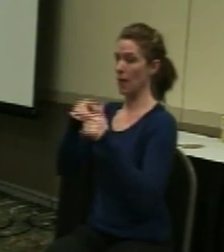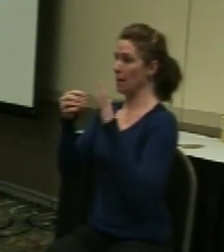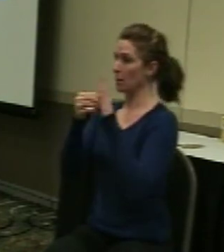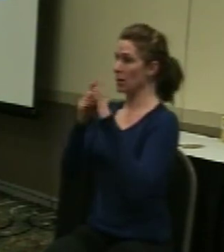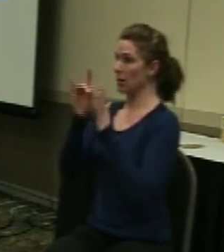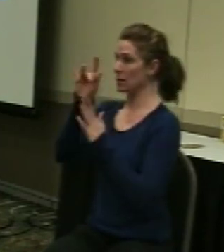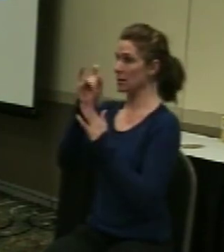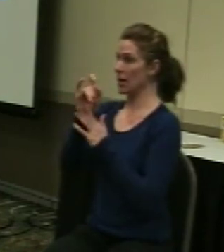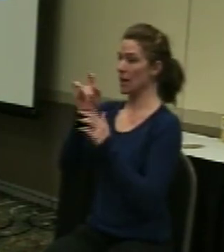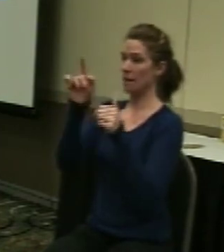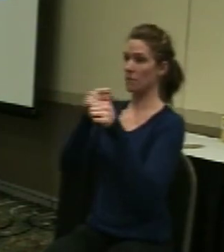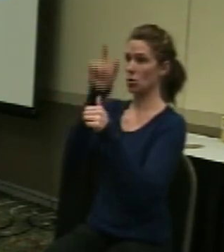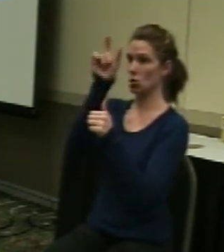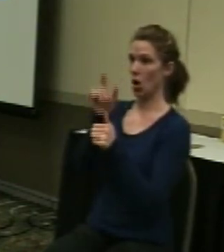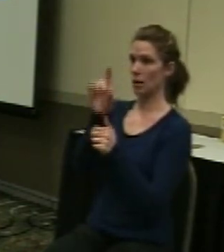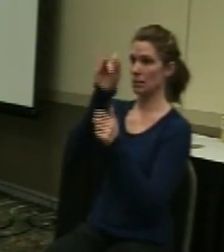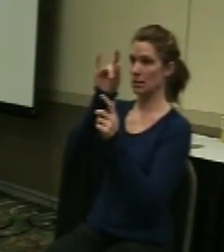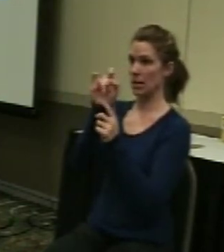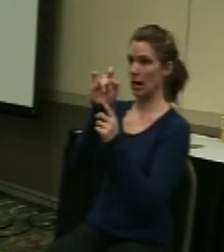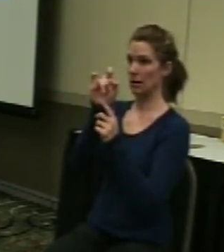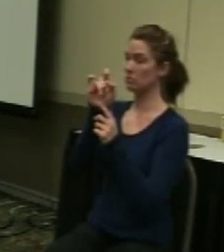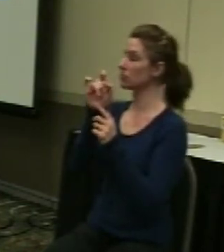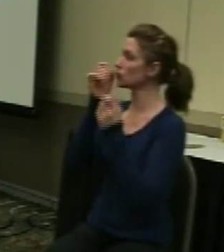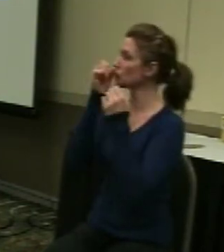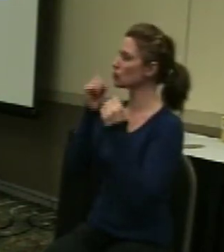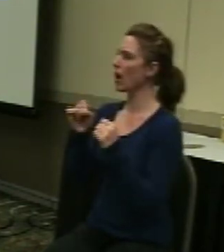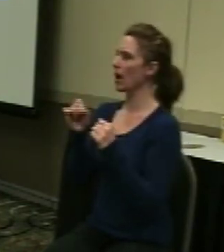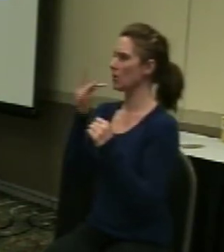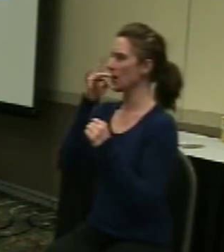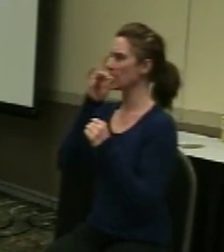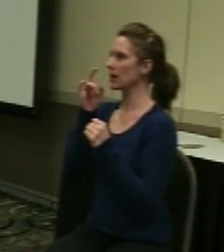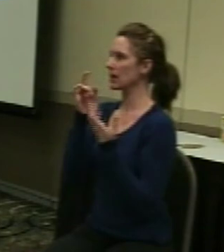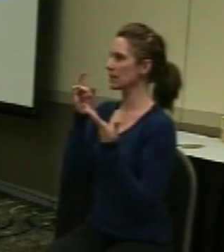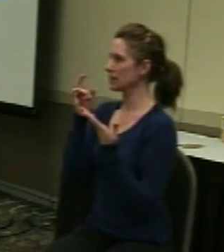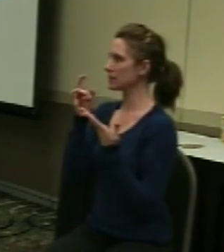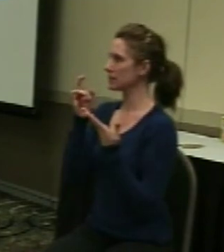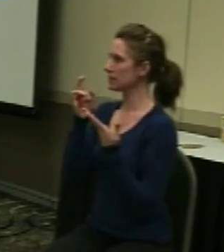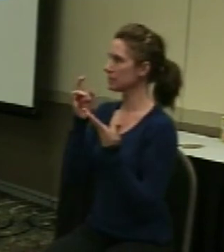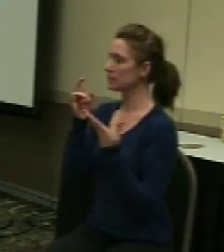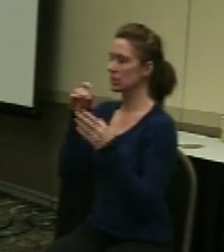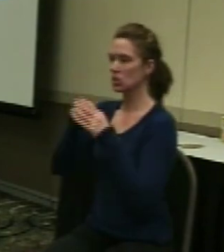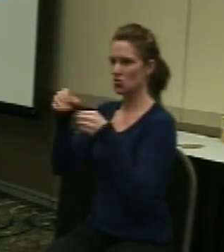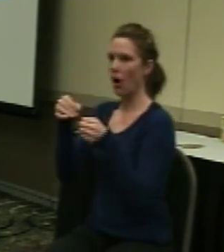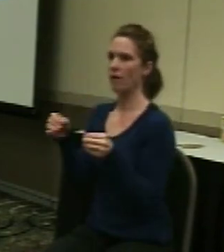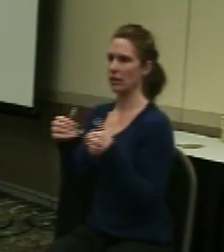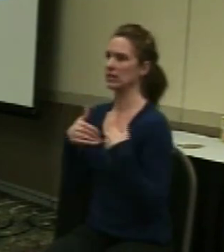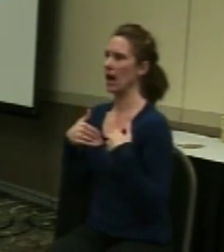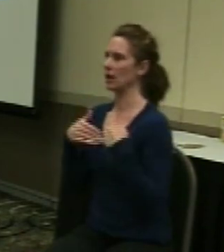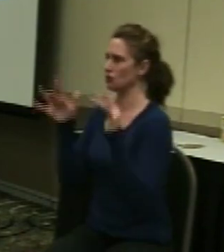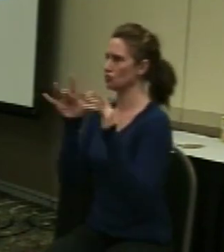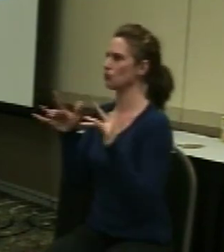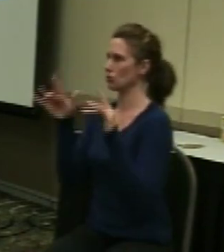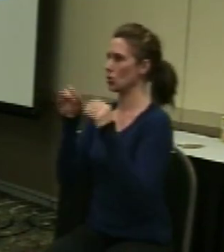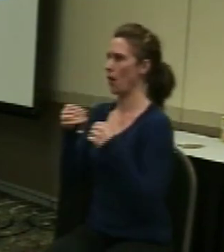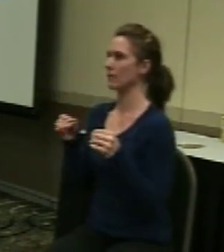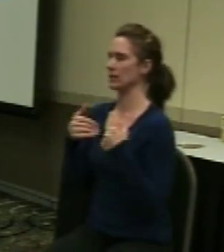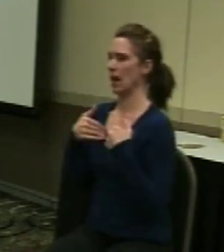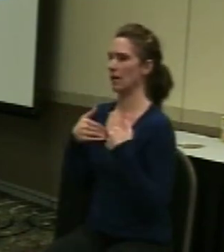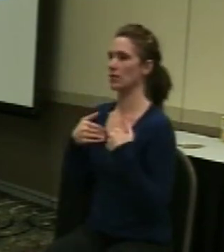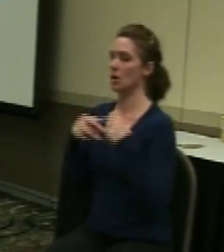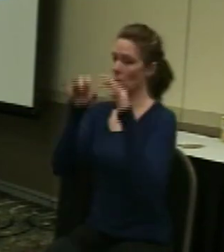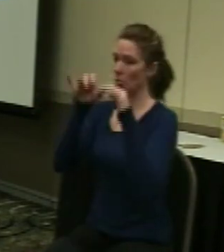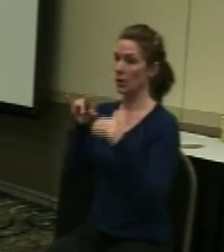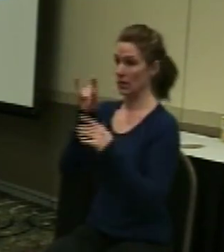in the first column, and try this, you know, because obviously it is in your Microsoft Office collection. Put in your data here.